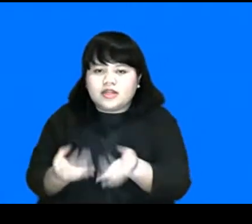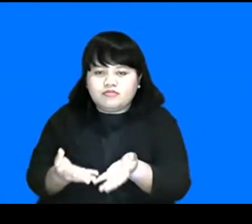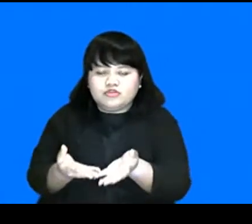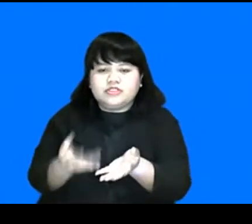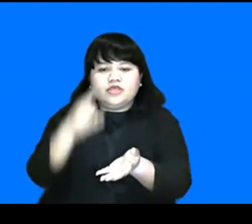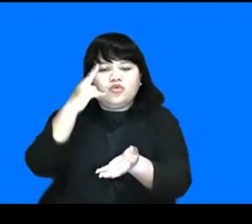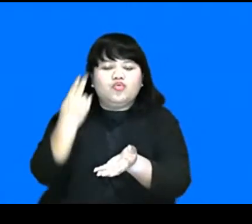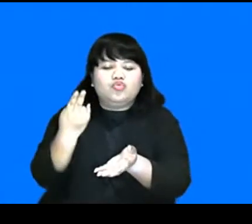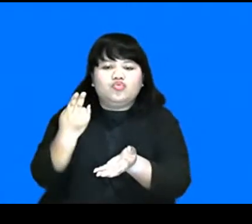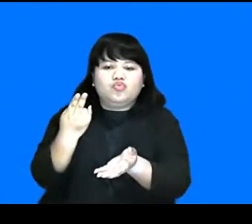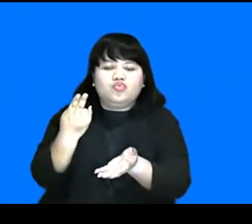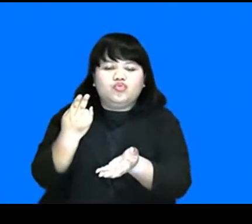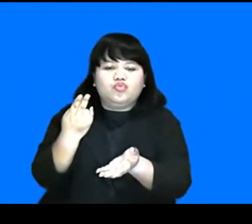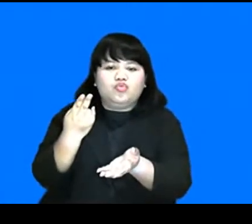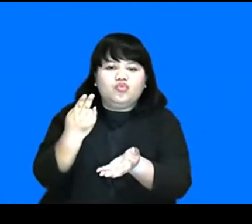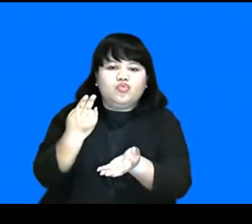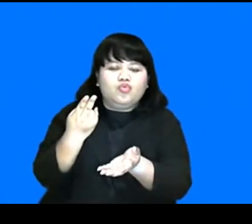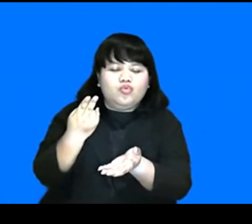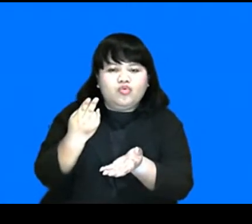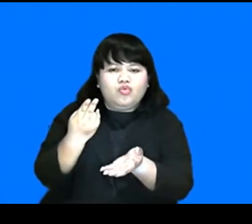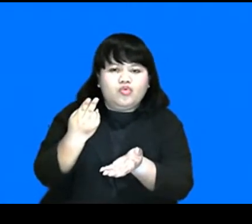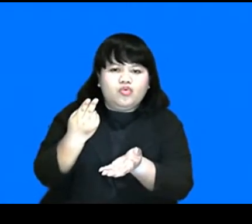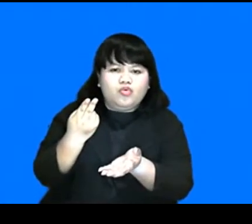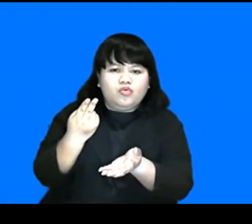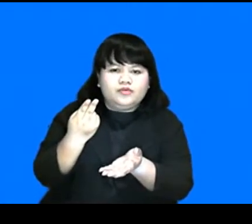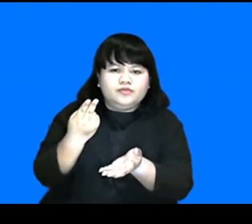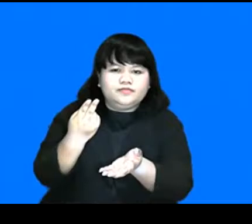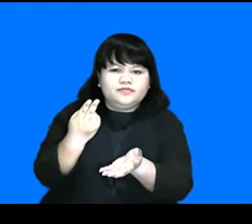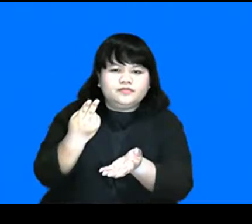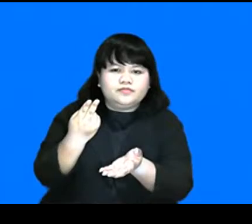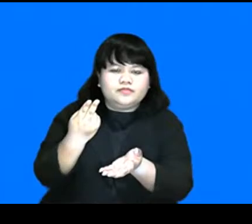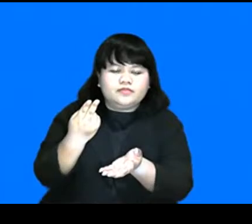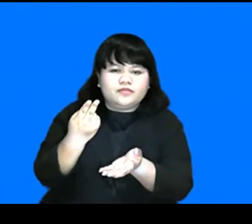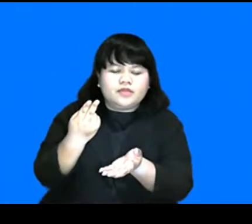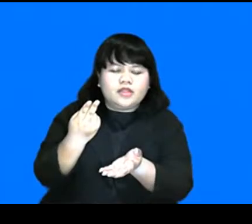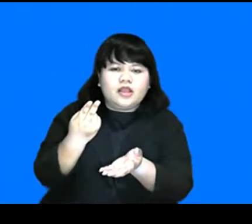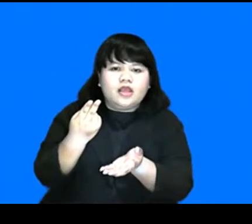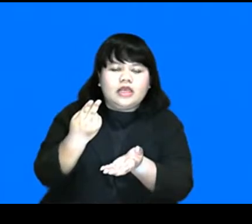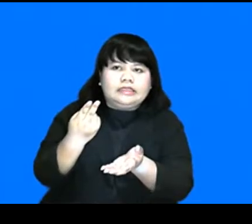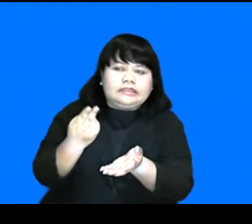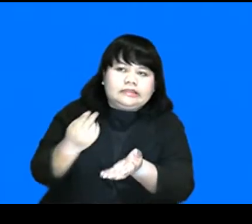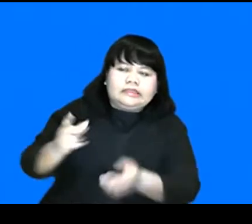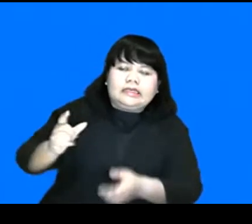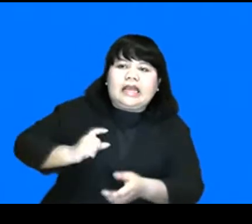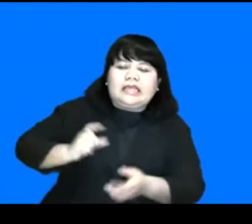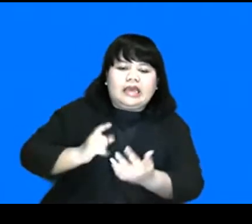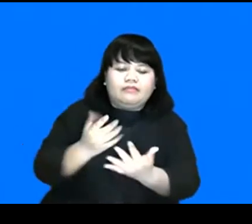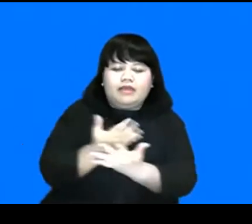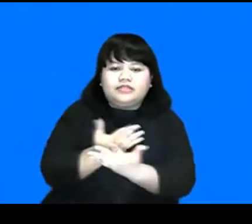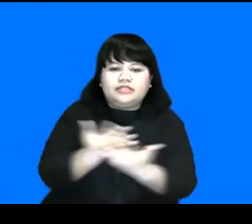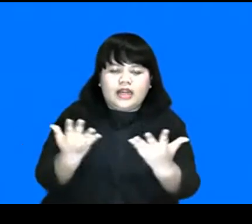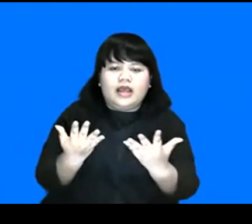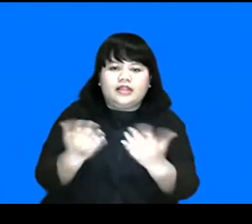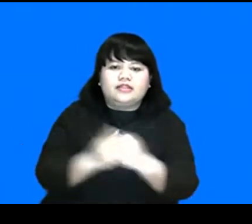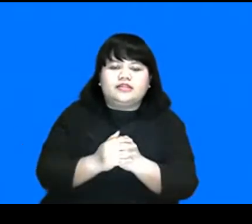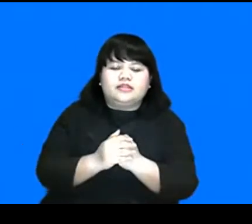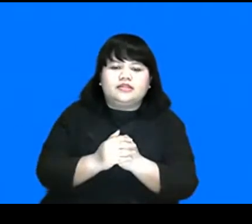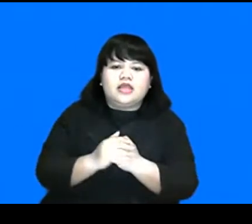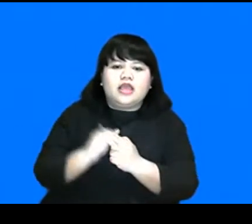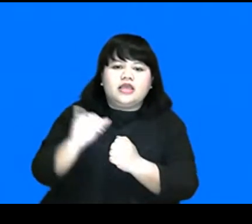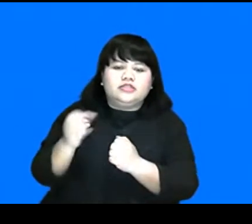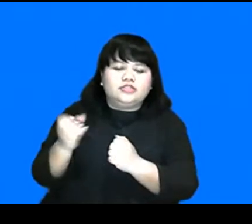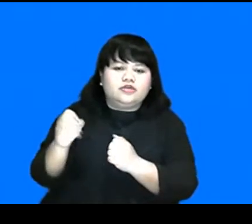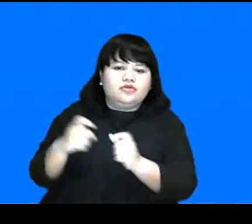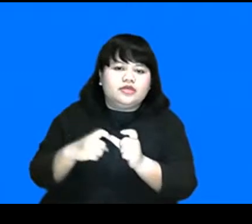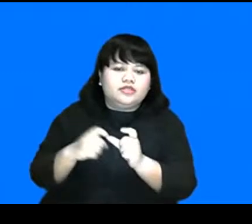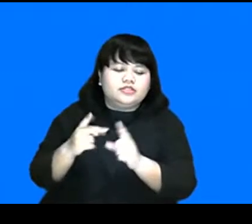the long run? Who want to go first? Well, Josna, you're looking at me, maybe Josna and Vidya. Okay, and then, okay,